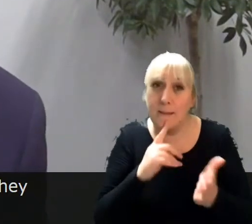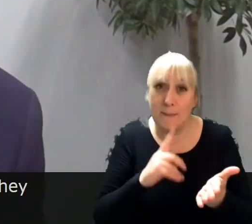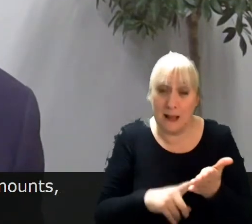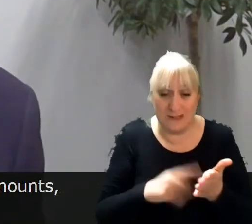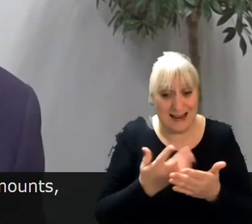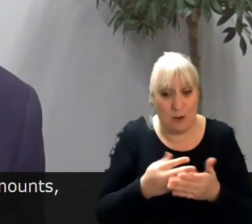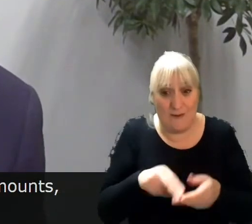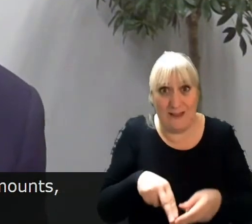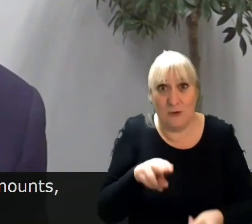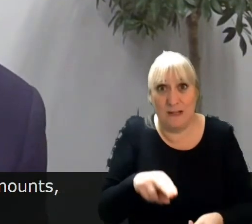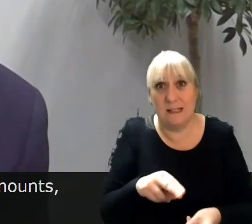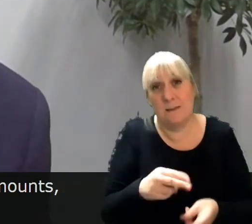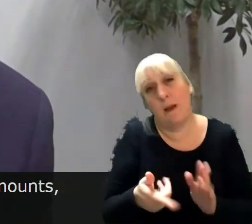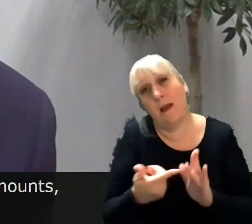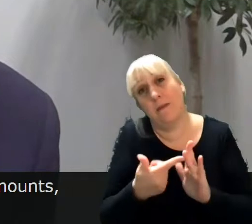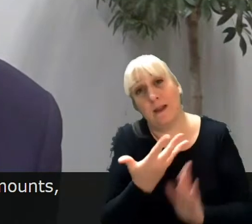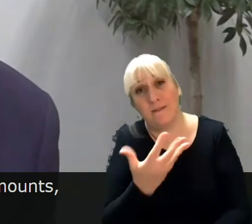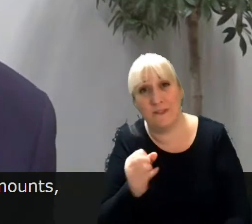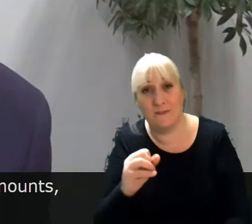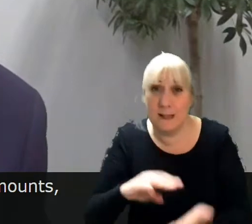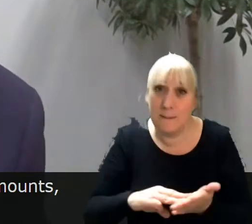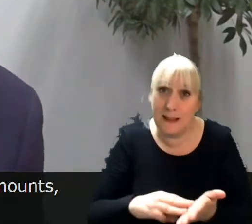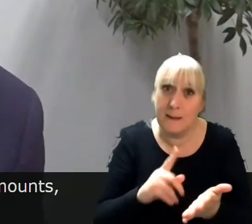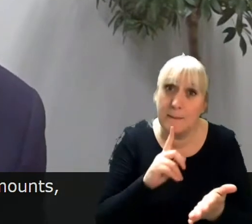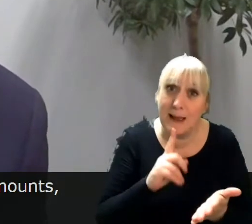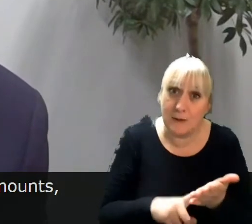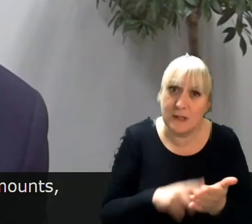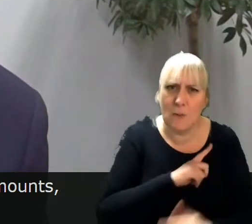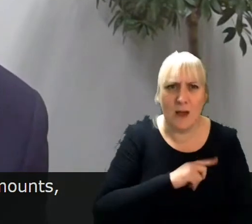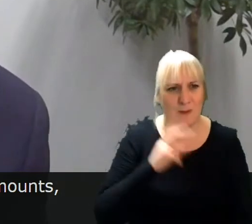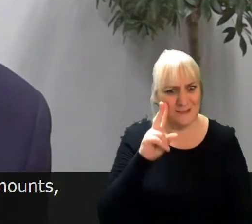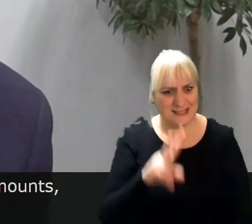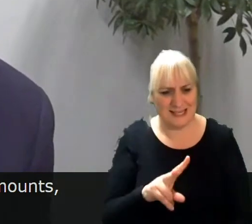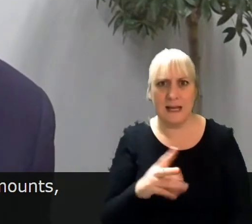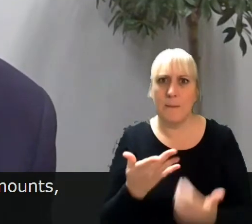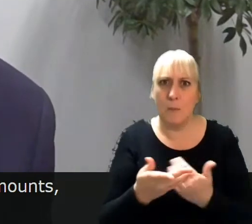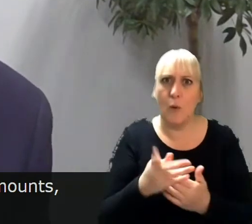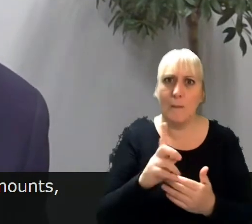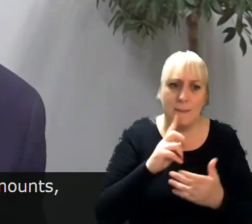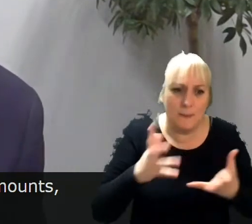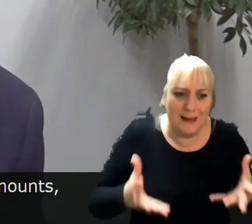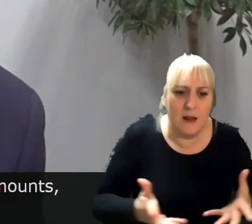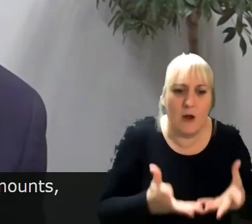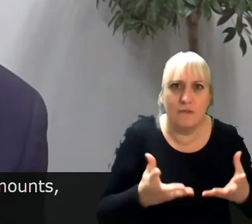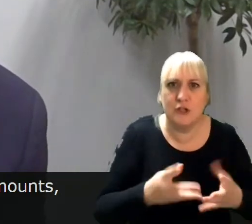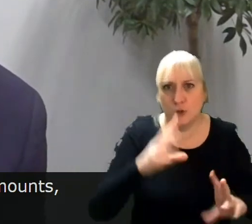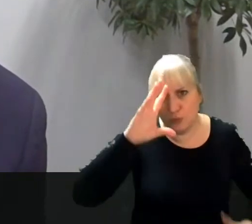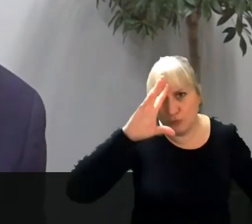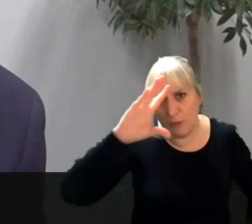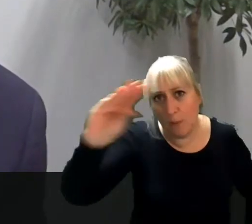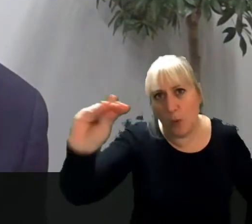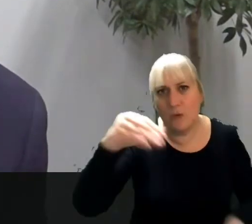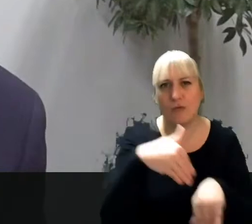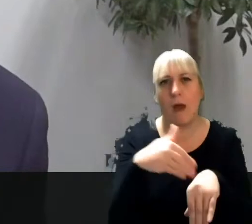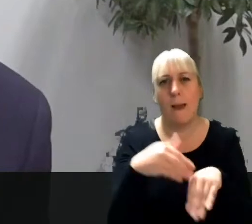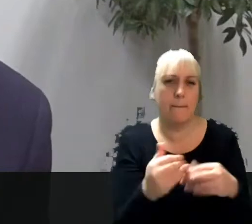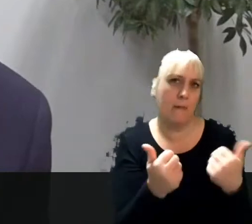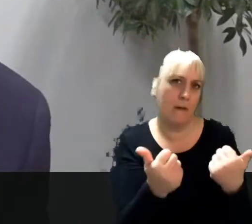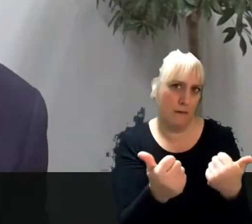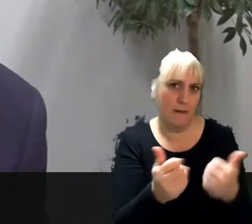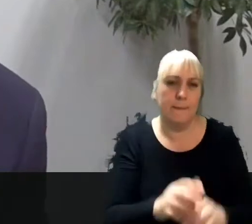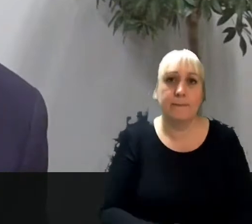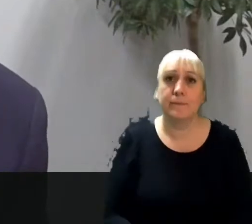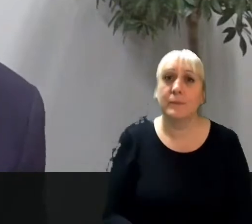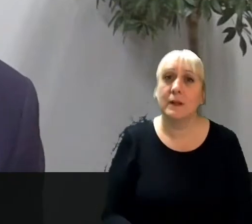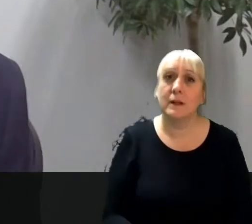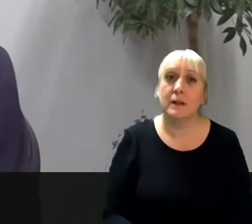we've seen by encouraging people to report it, it's been fantastic in relation to more people coming forward, but actually crime against women and girls has